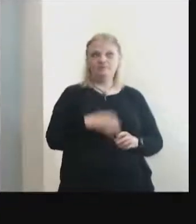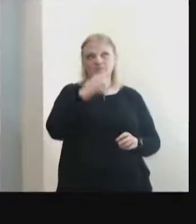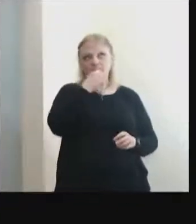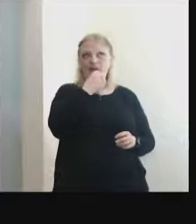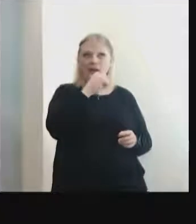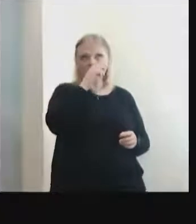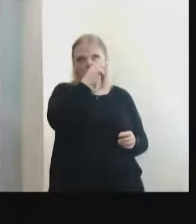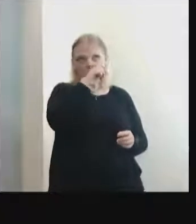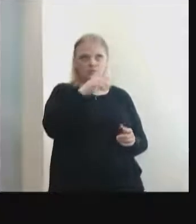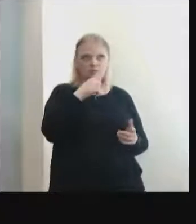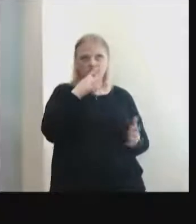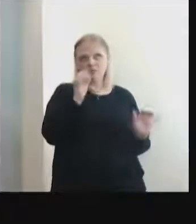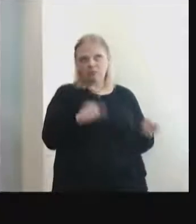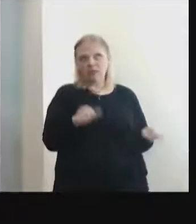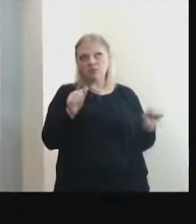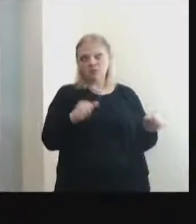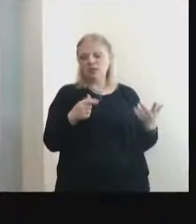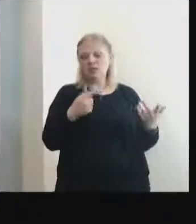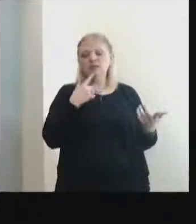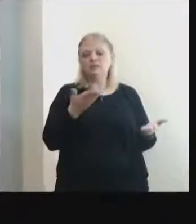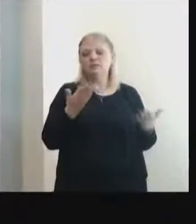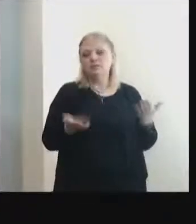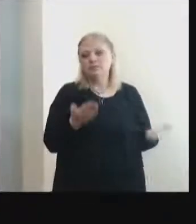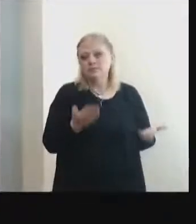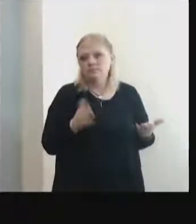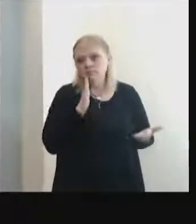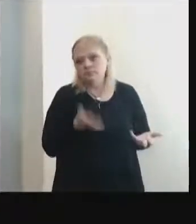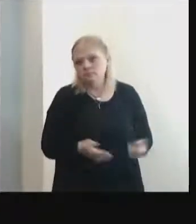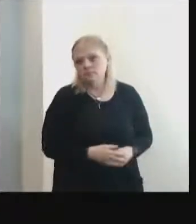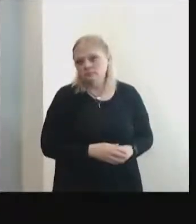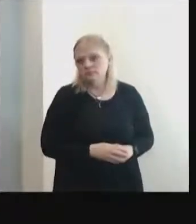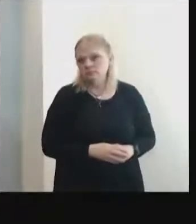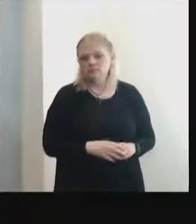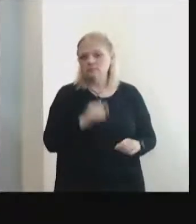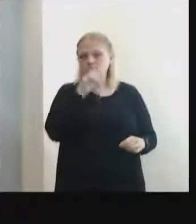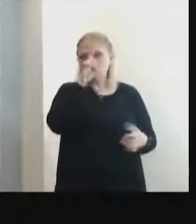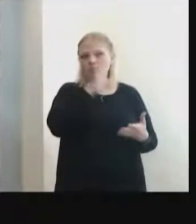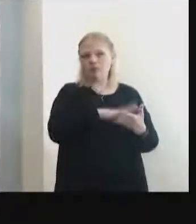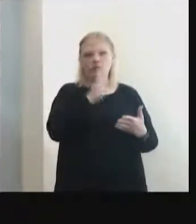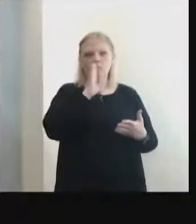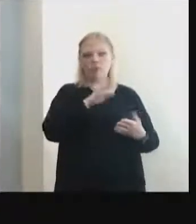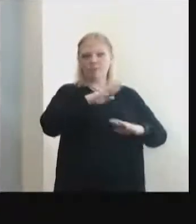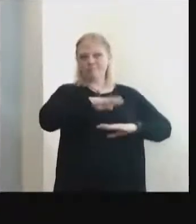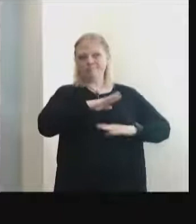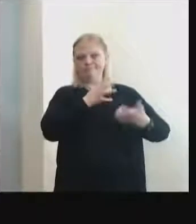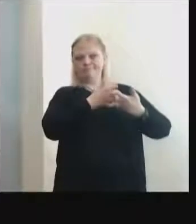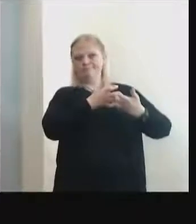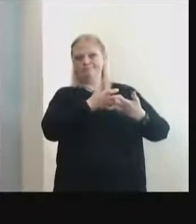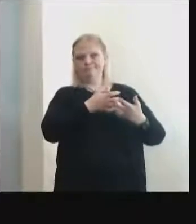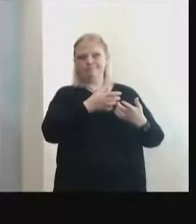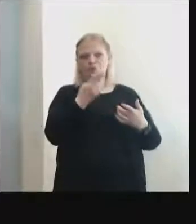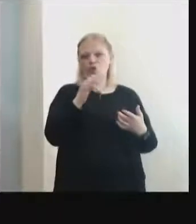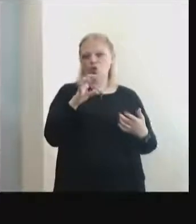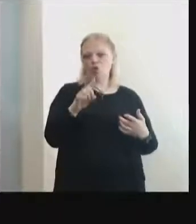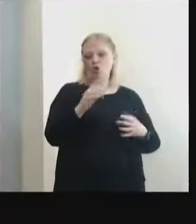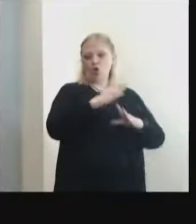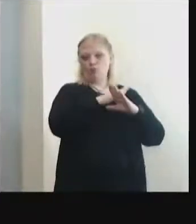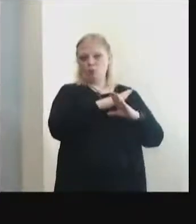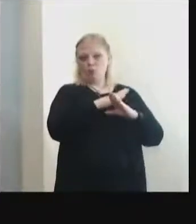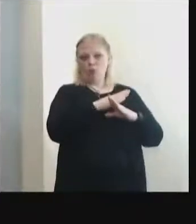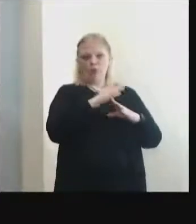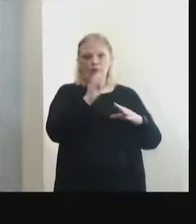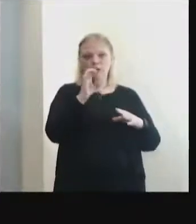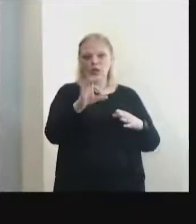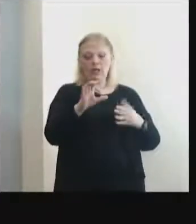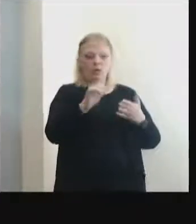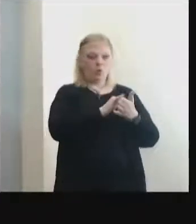distinct possibility. It's probably a probability at this point. We do not believe we'll meet herd immunity in Erie County, New York State, or for that